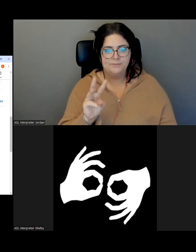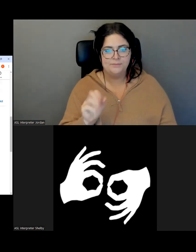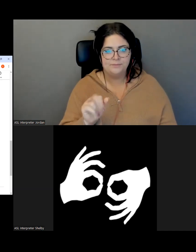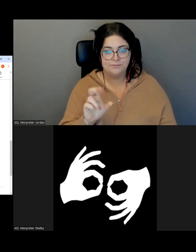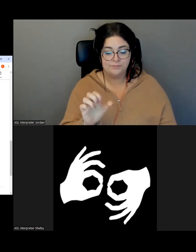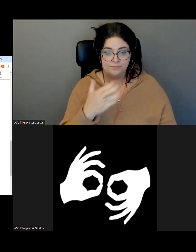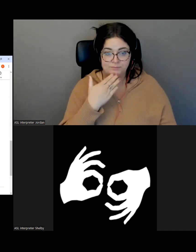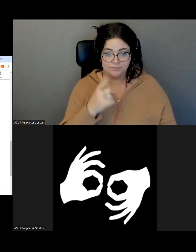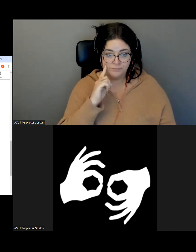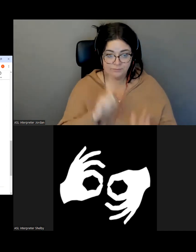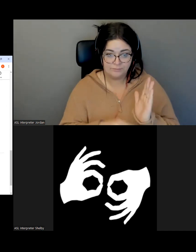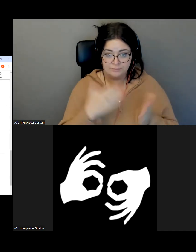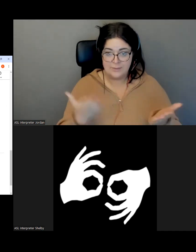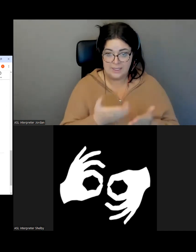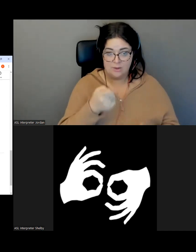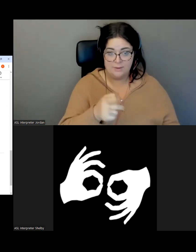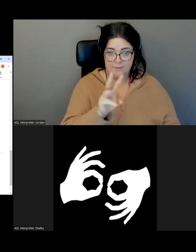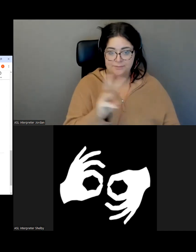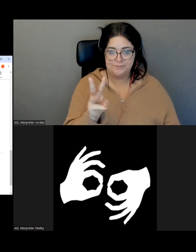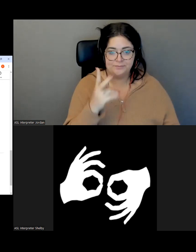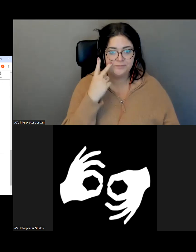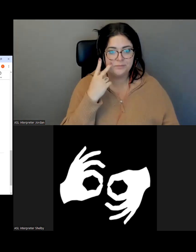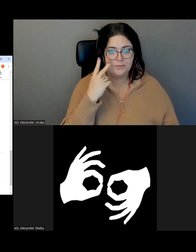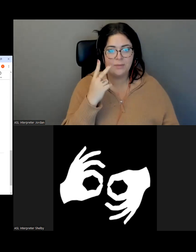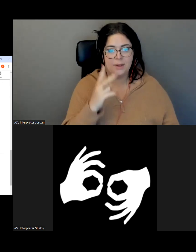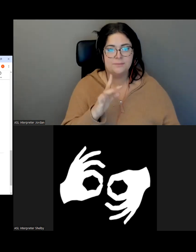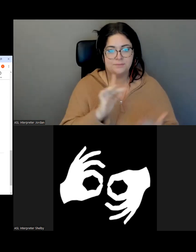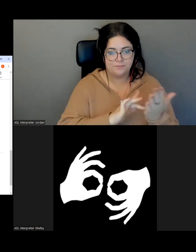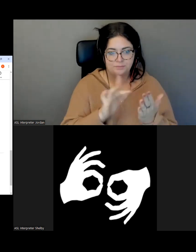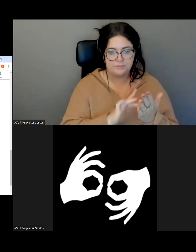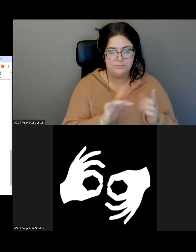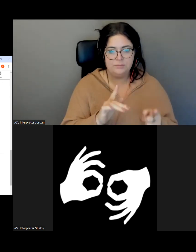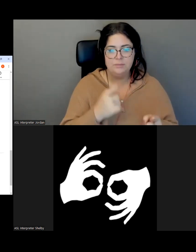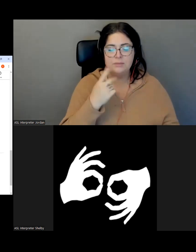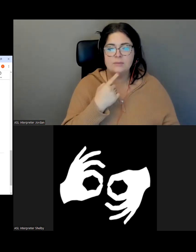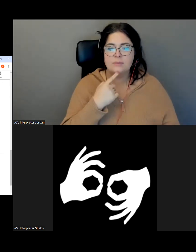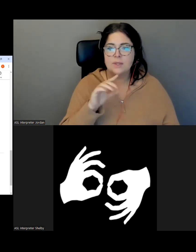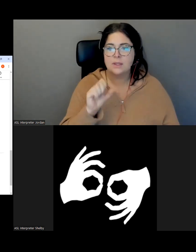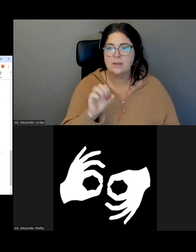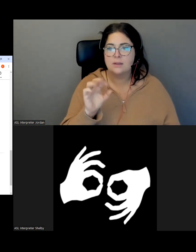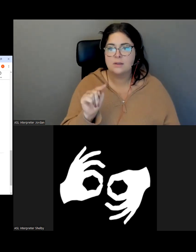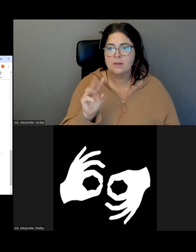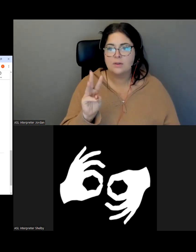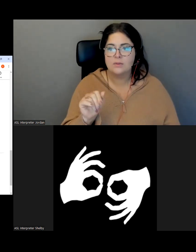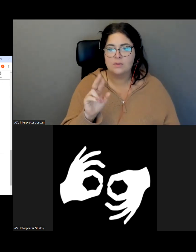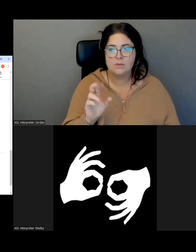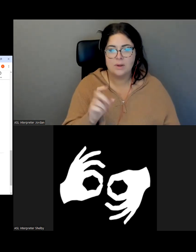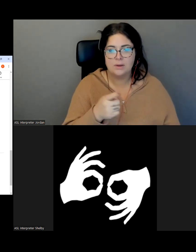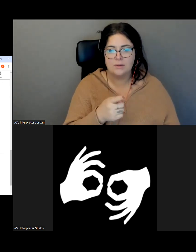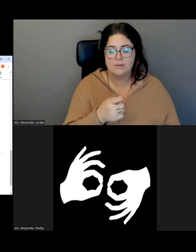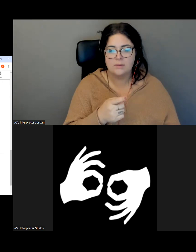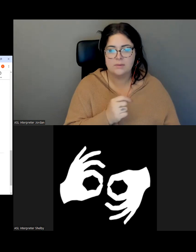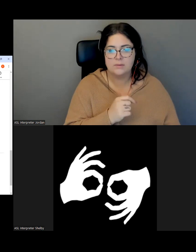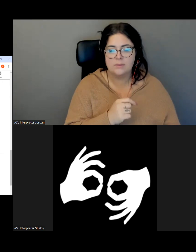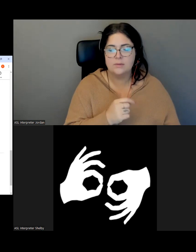look. For example, if you scroll down to the business page, it'll have the softwares area. So like, let's say